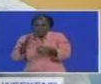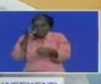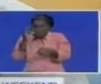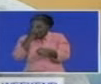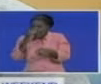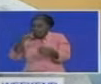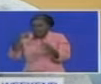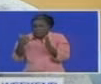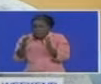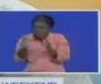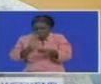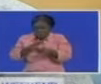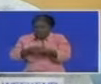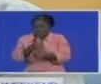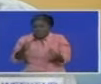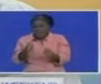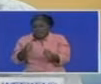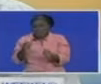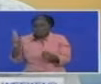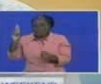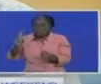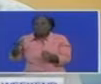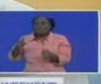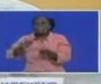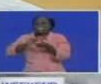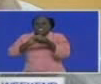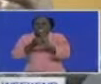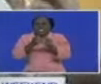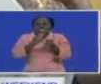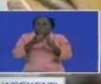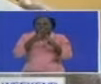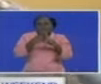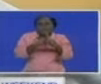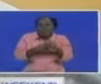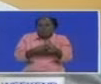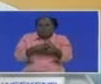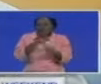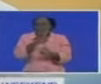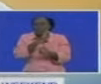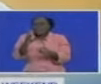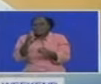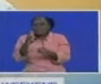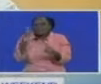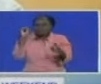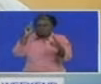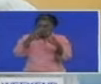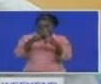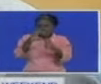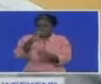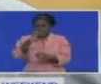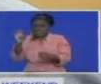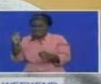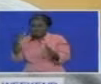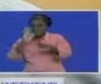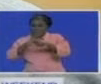properly in Uhuru government, we have been really gravitating from the West towards to the East. Which is not bad. Okay. The only